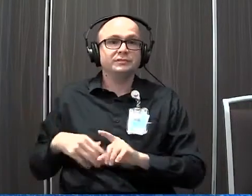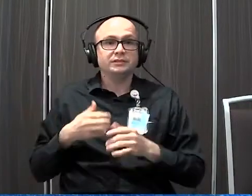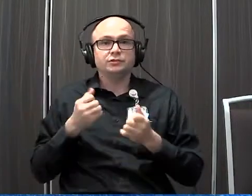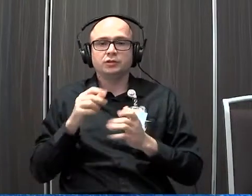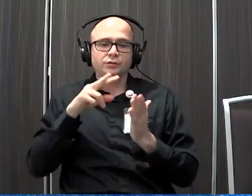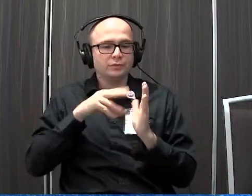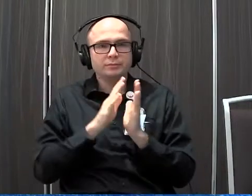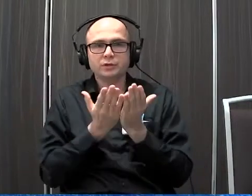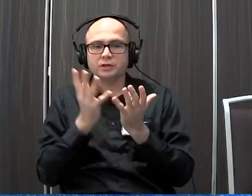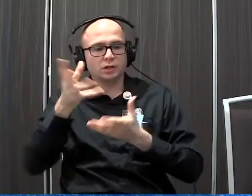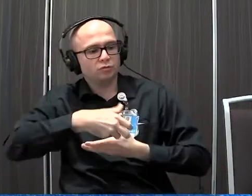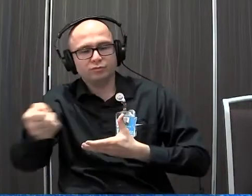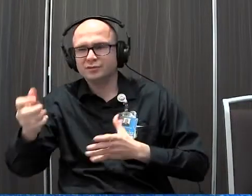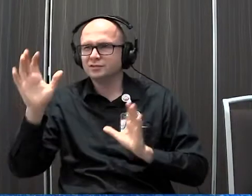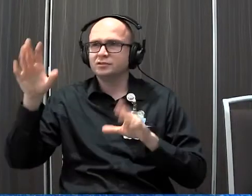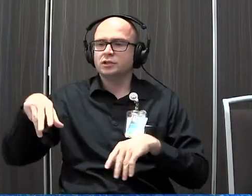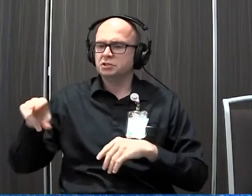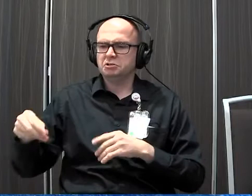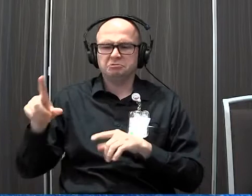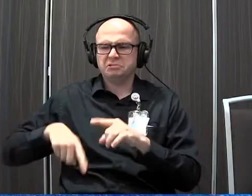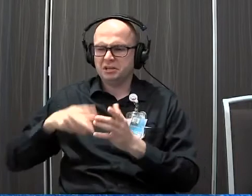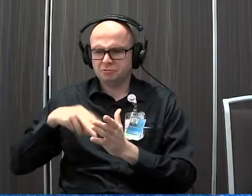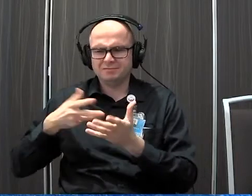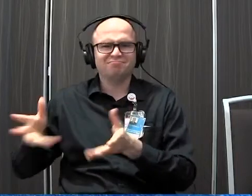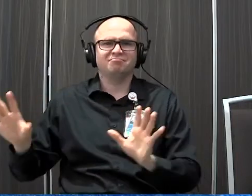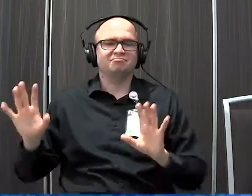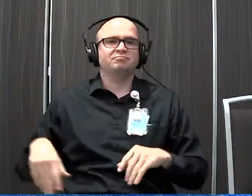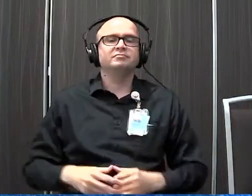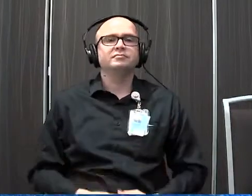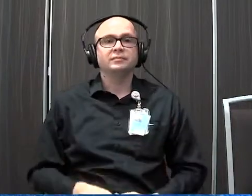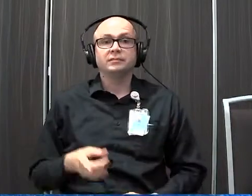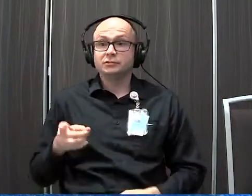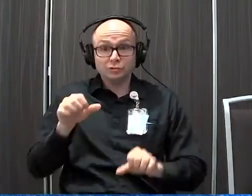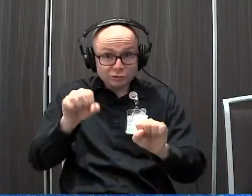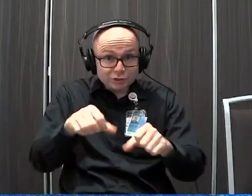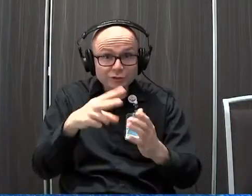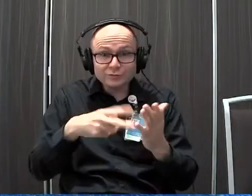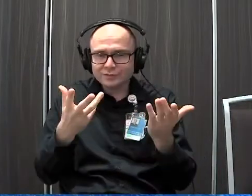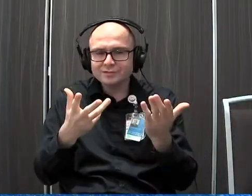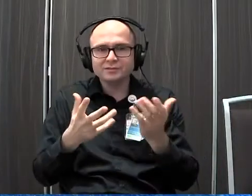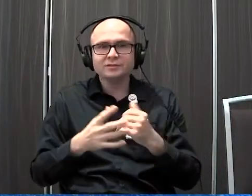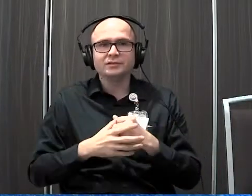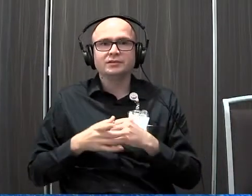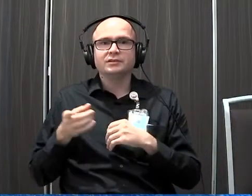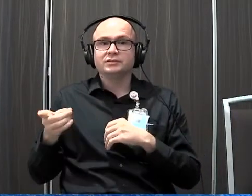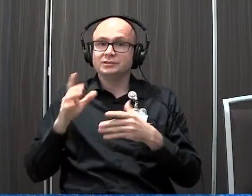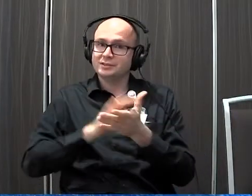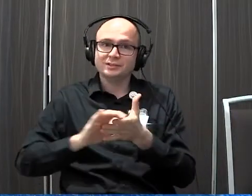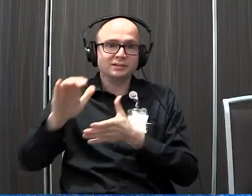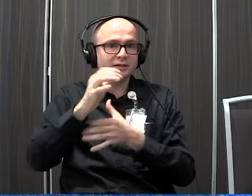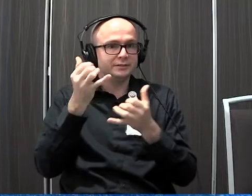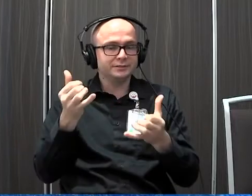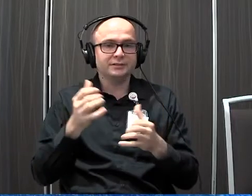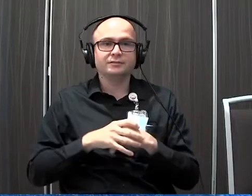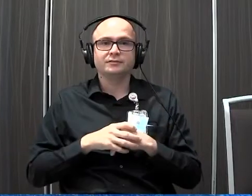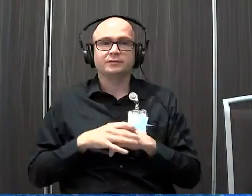reading books, and they would take it away from her and say like, "Oh no, you can't read." And she could read, and she's in college now. And